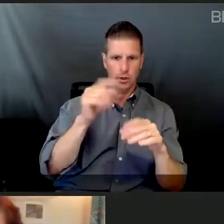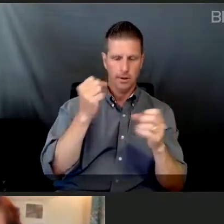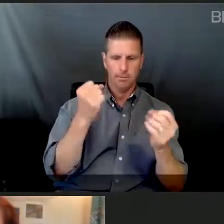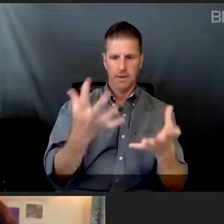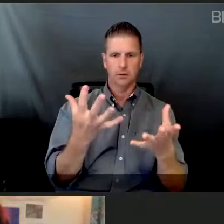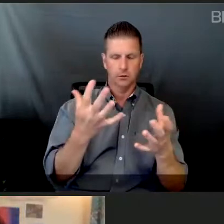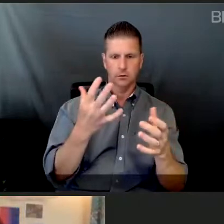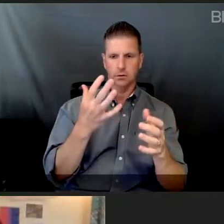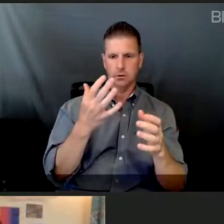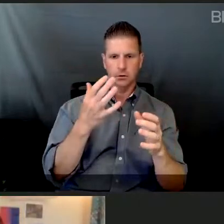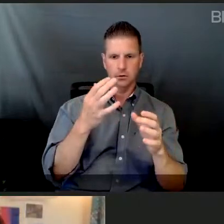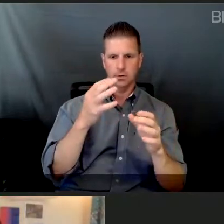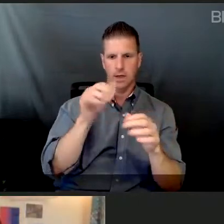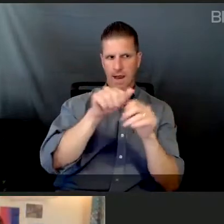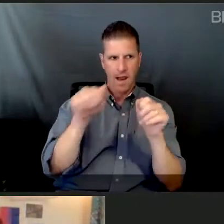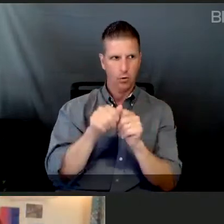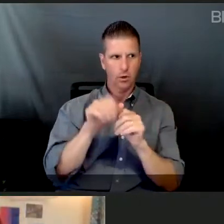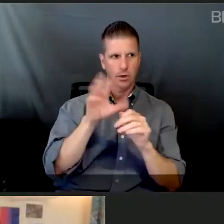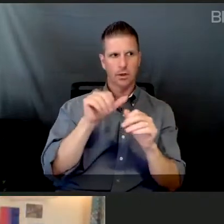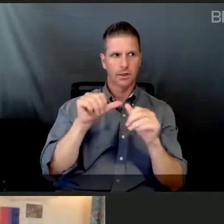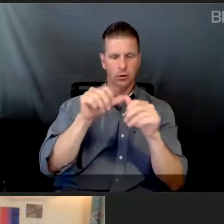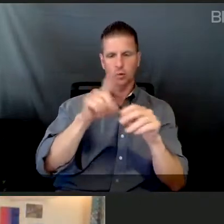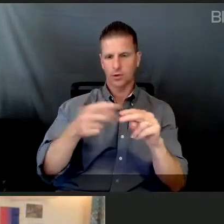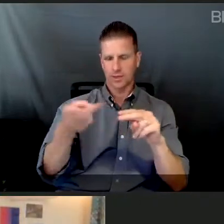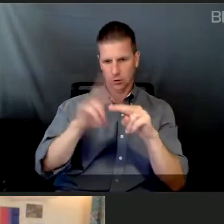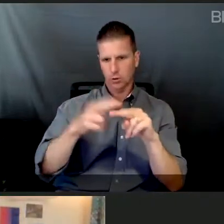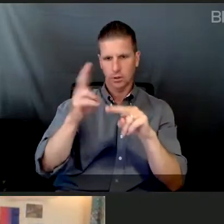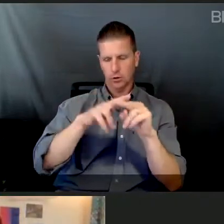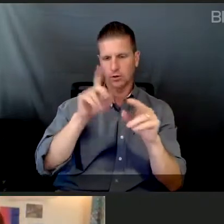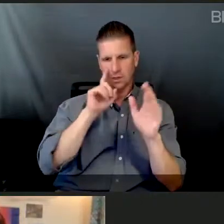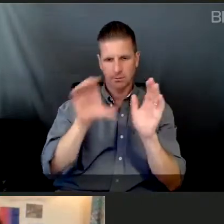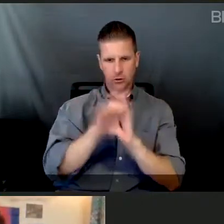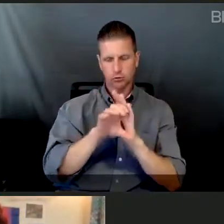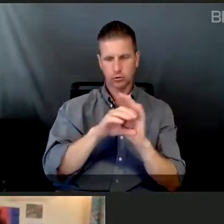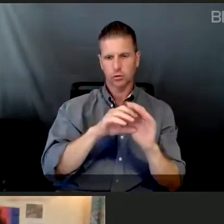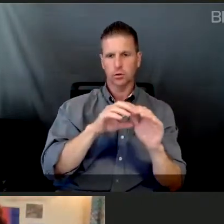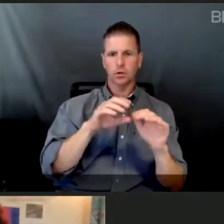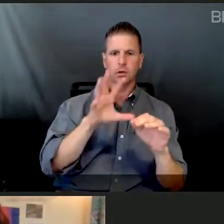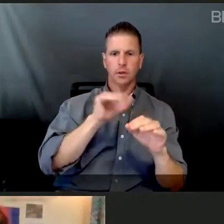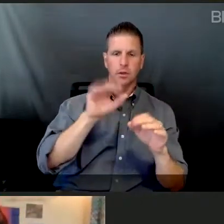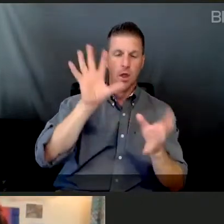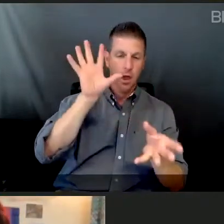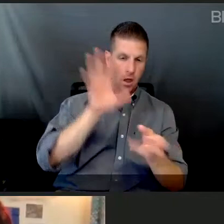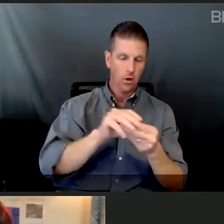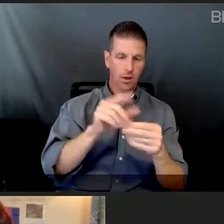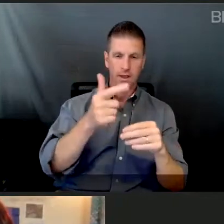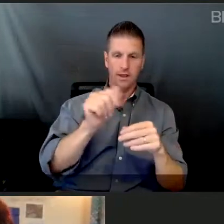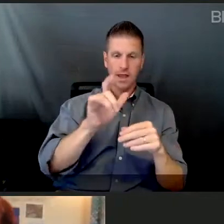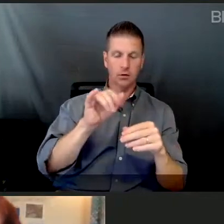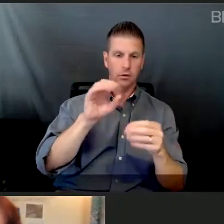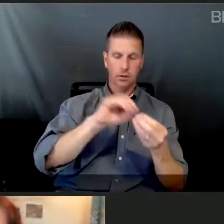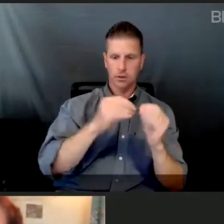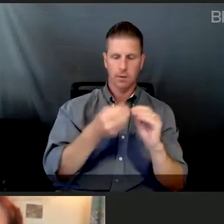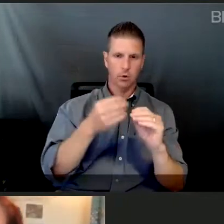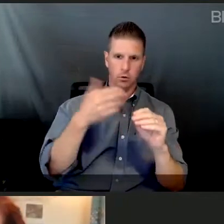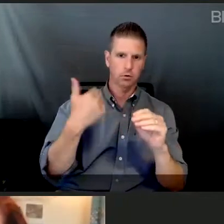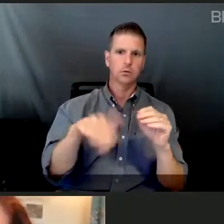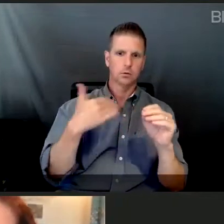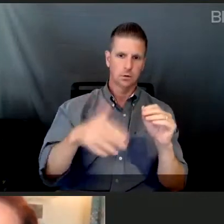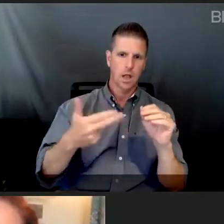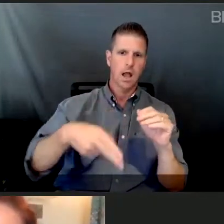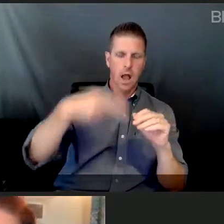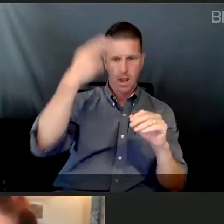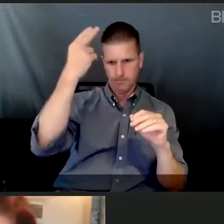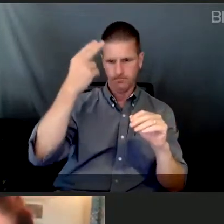many fields and continued to increase the amount of imaging that we have and the tallying of galaxies. And so the numbers are incredibly high,